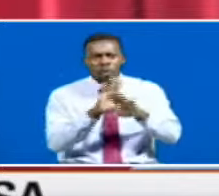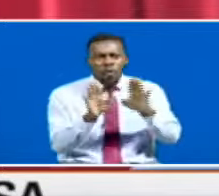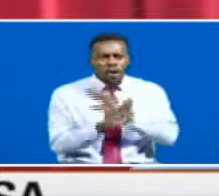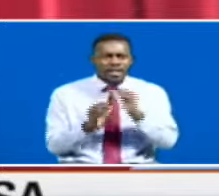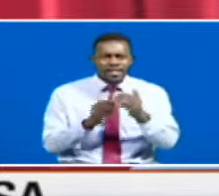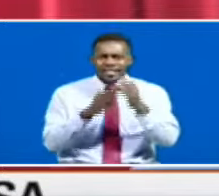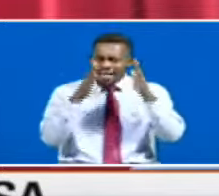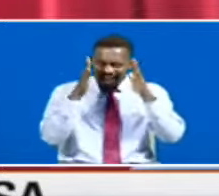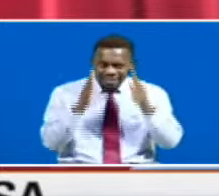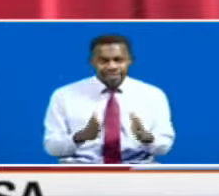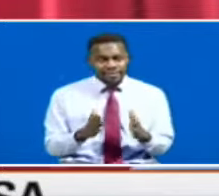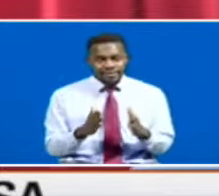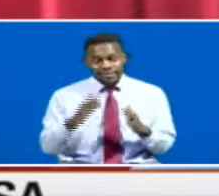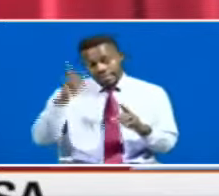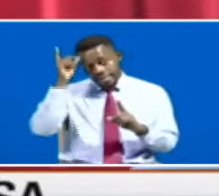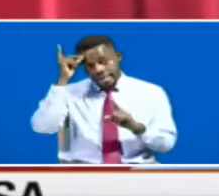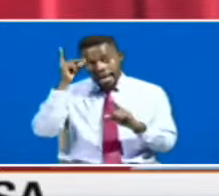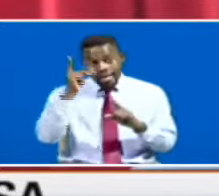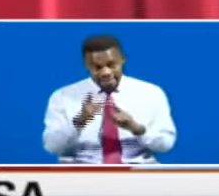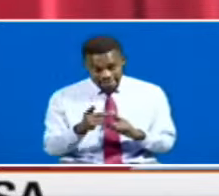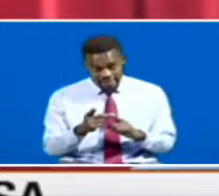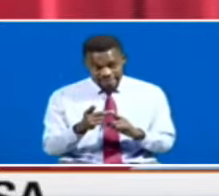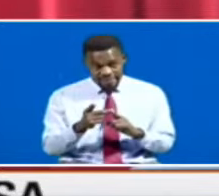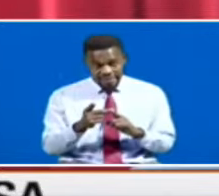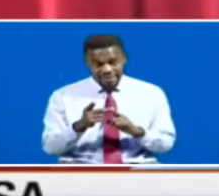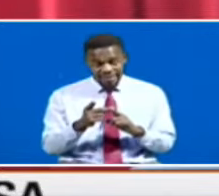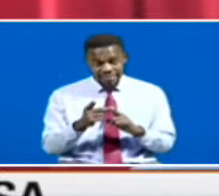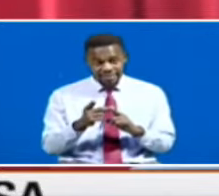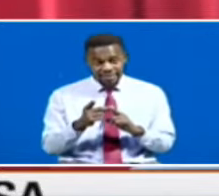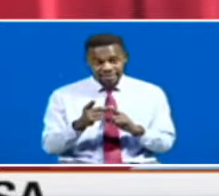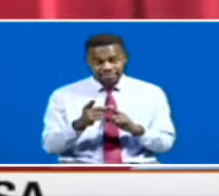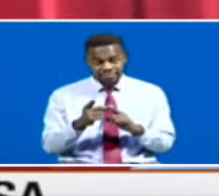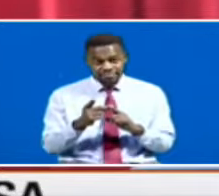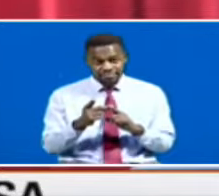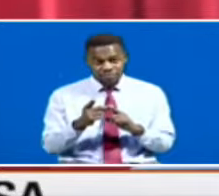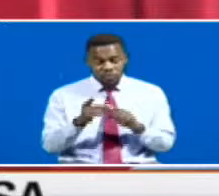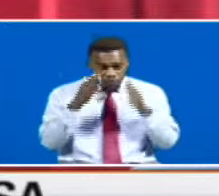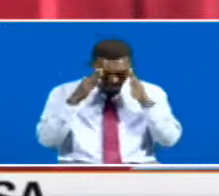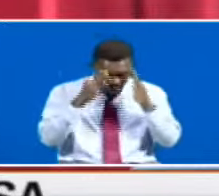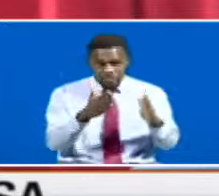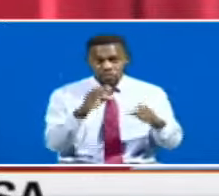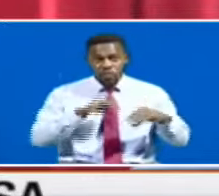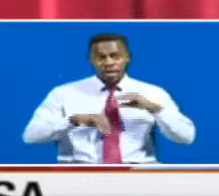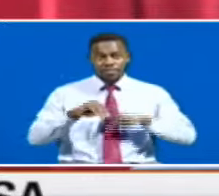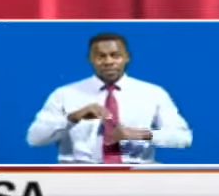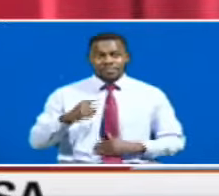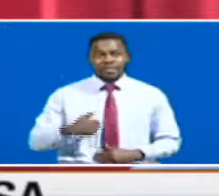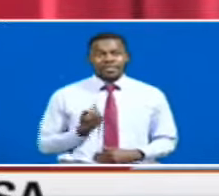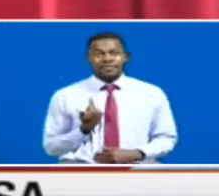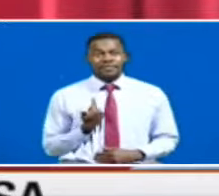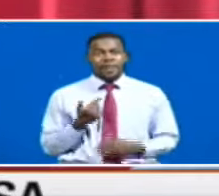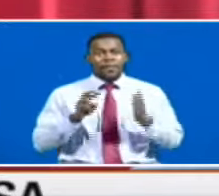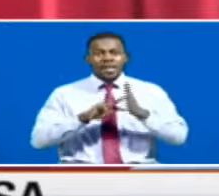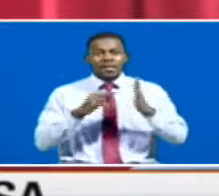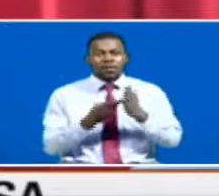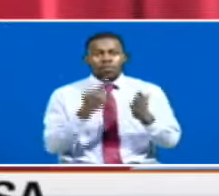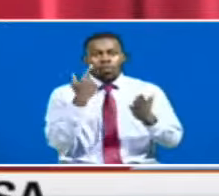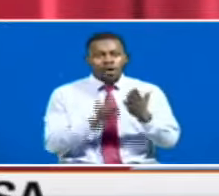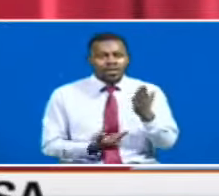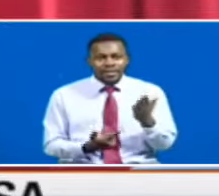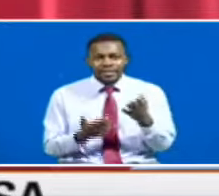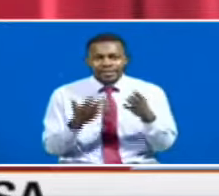has decided to dip themselves in corruption. And therefore, whatever they